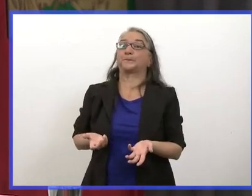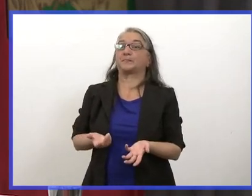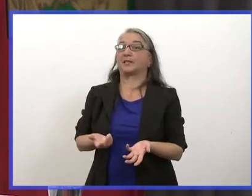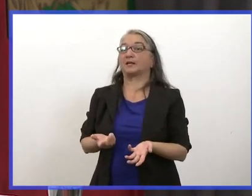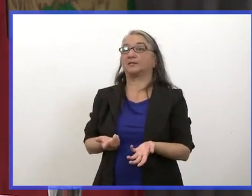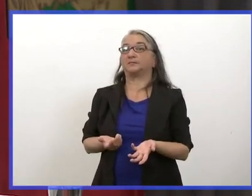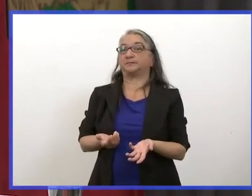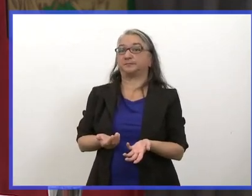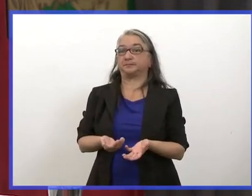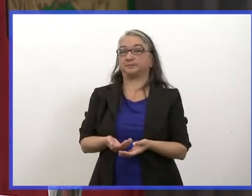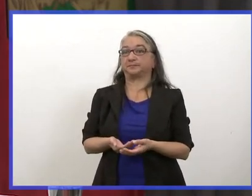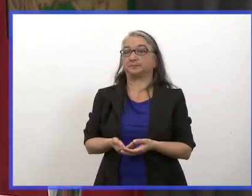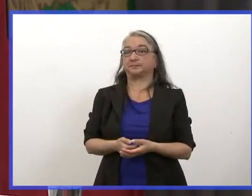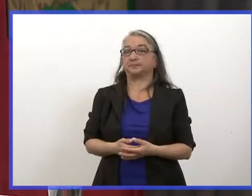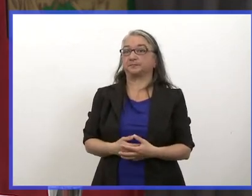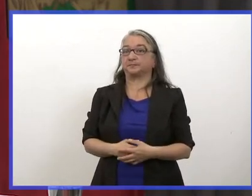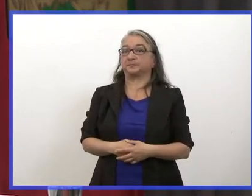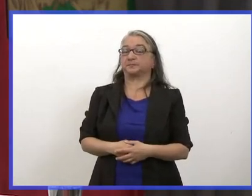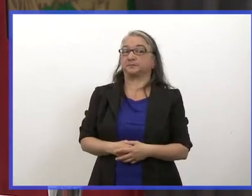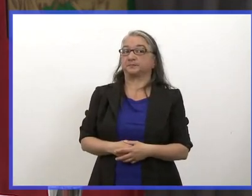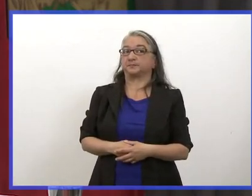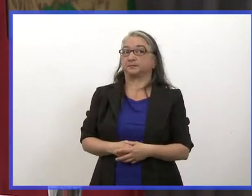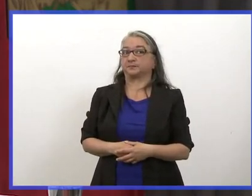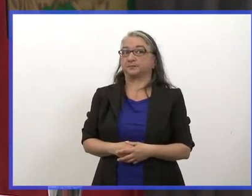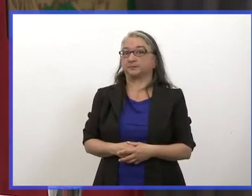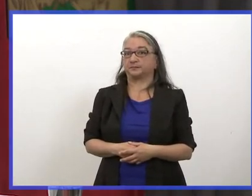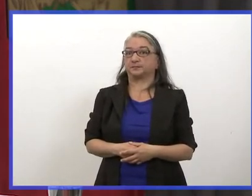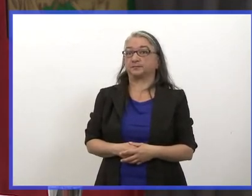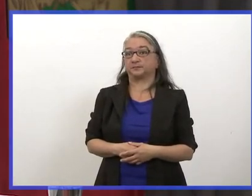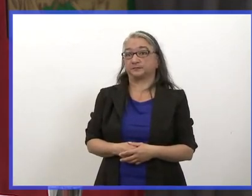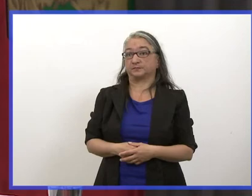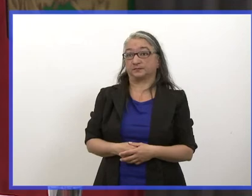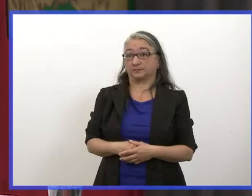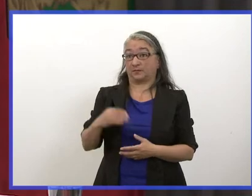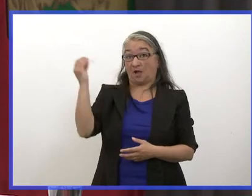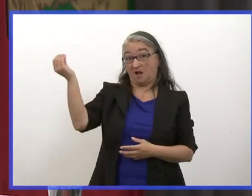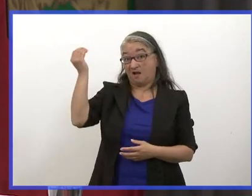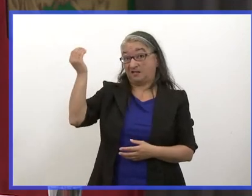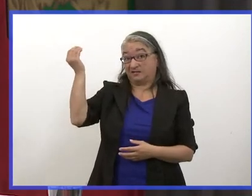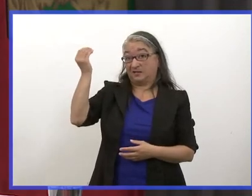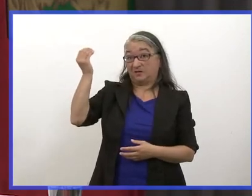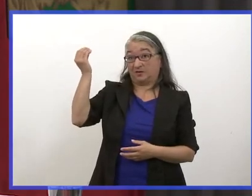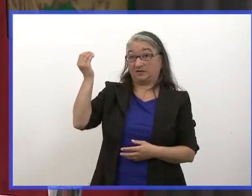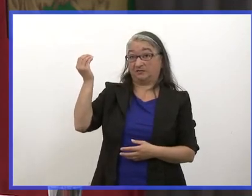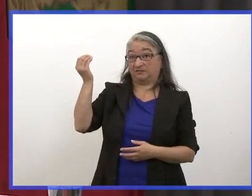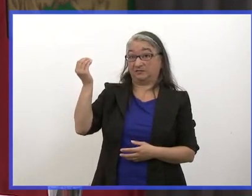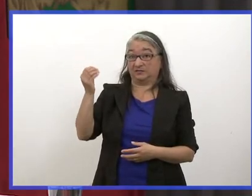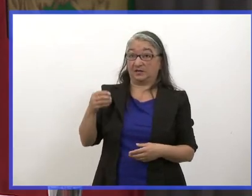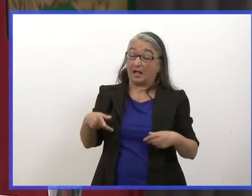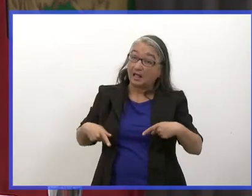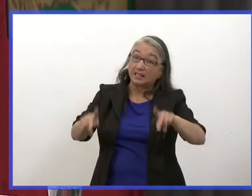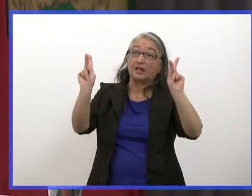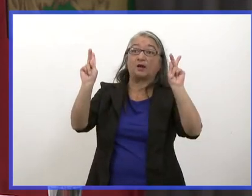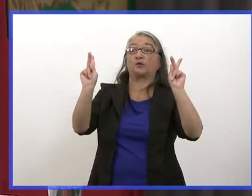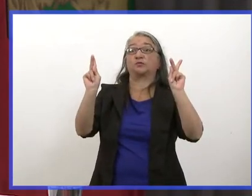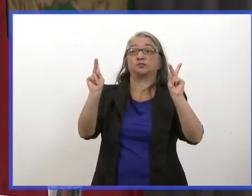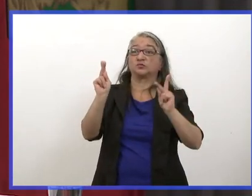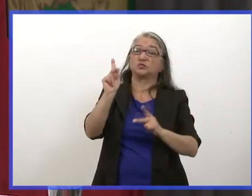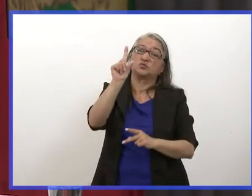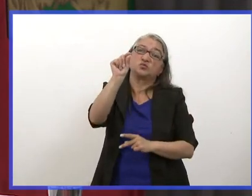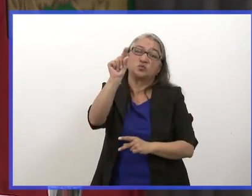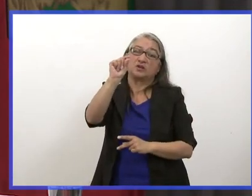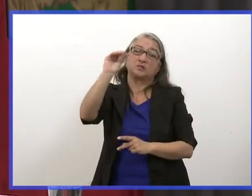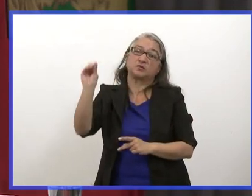church get-togethers. They allow 25% retail. You can go through the chapter and verse of the Ontario rules.